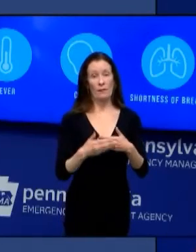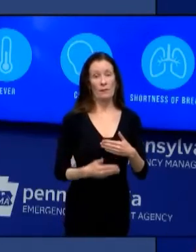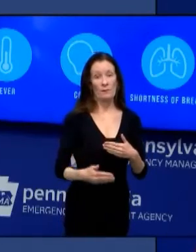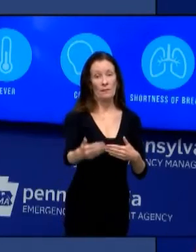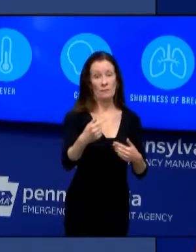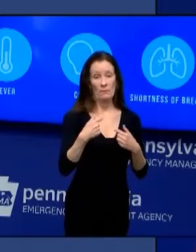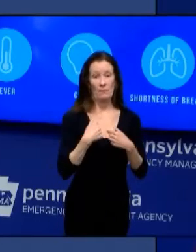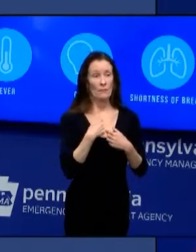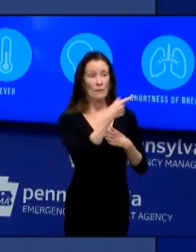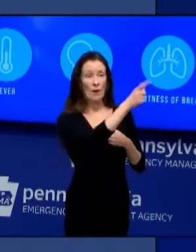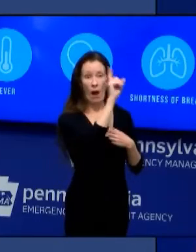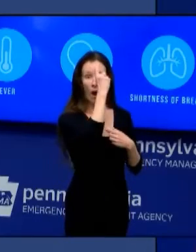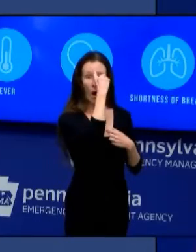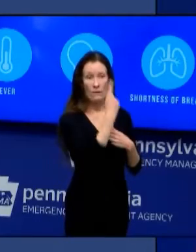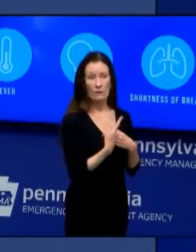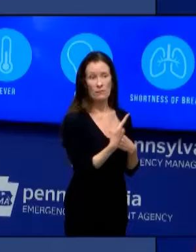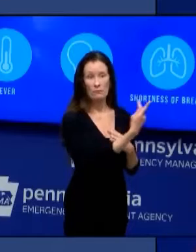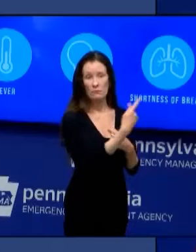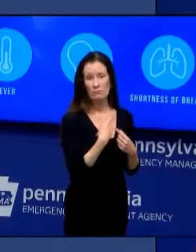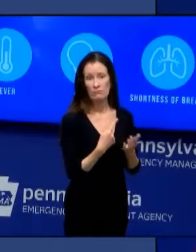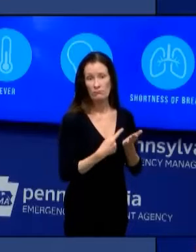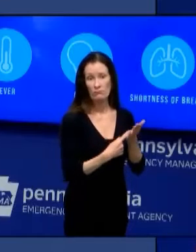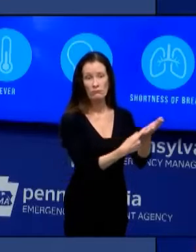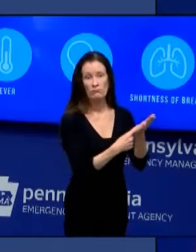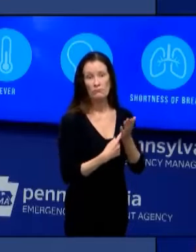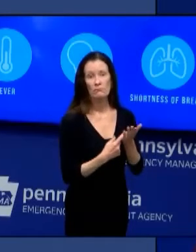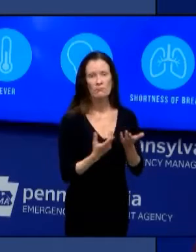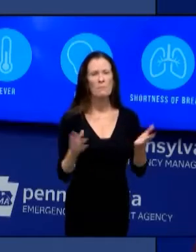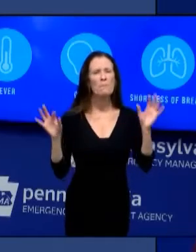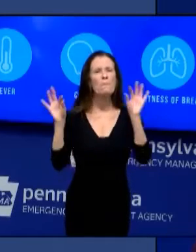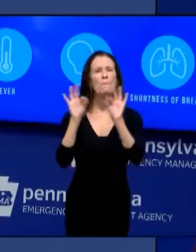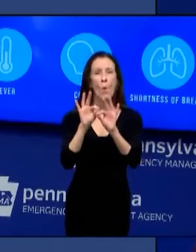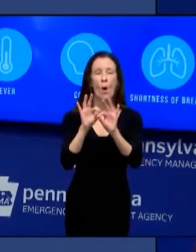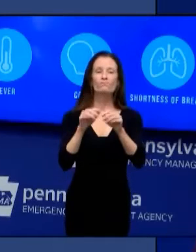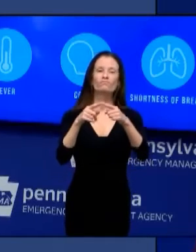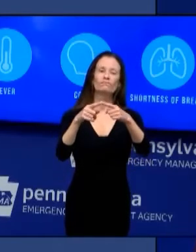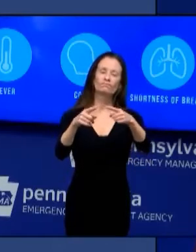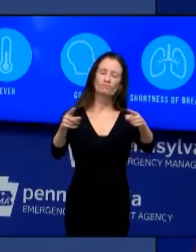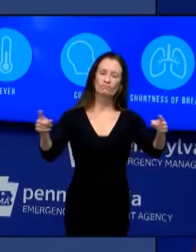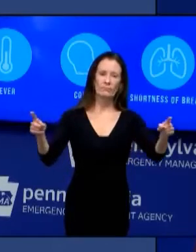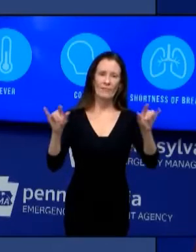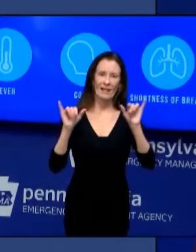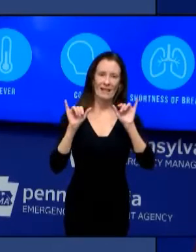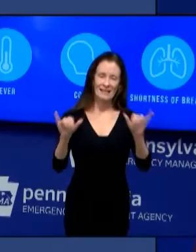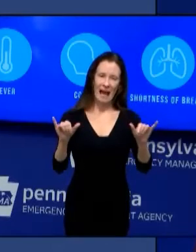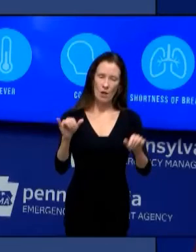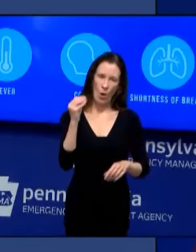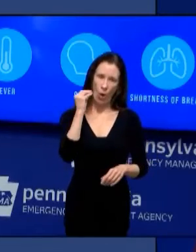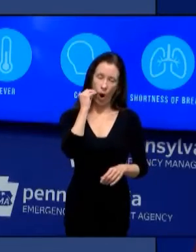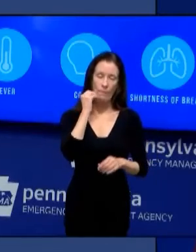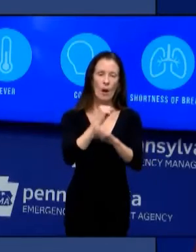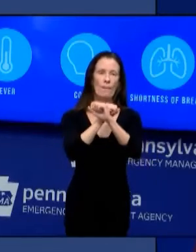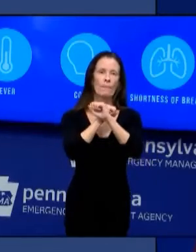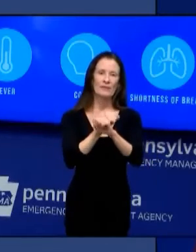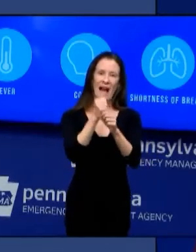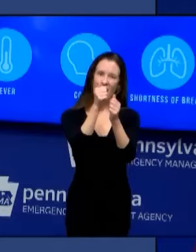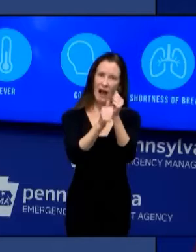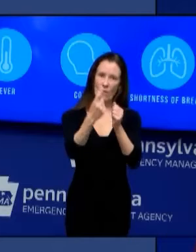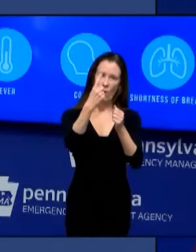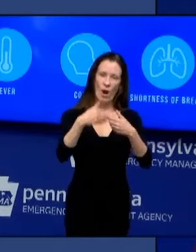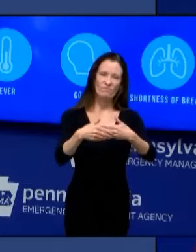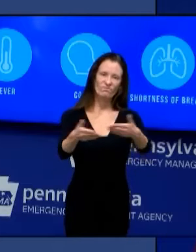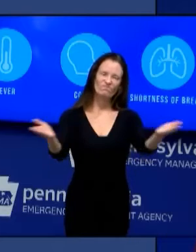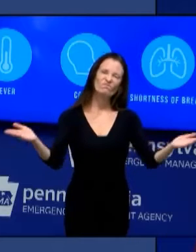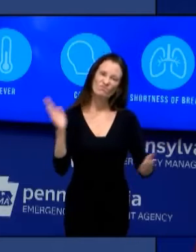do the right thing and to please stay home to protect the Commonwealth. KYW News Radio has another question. What are